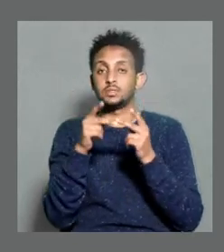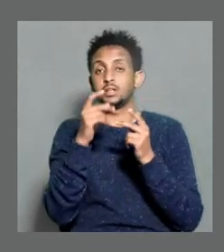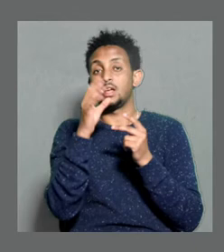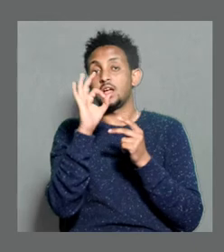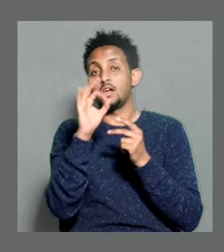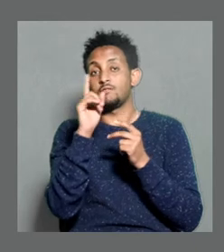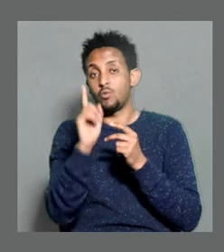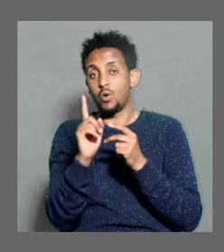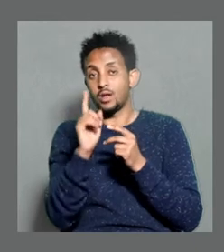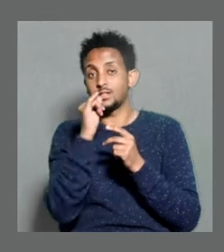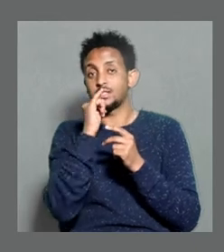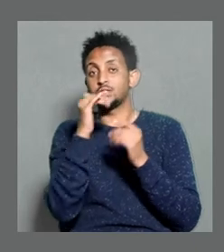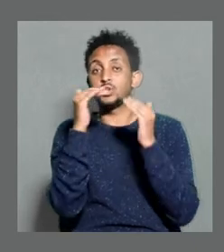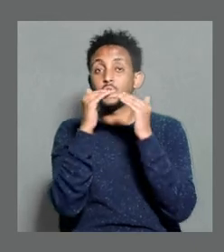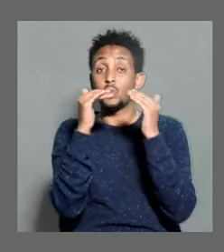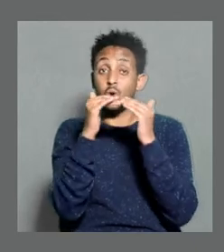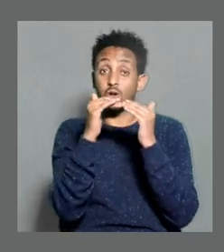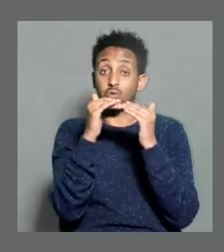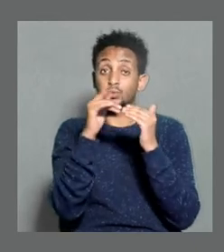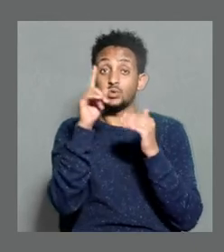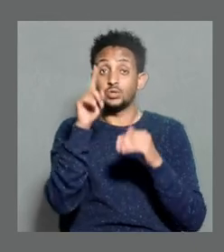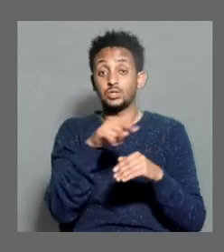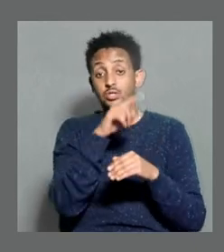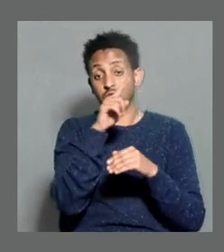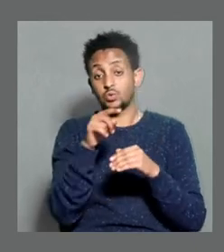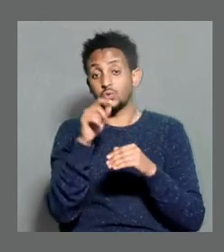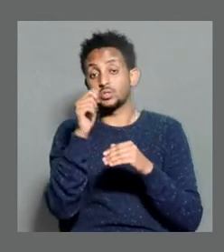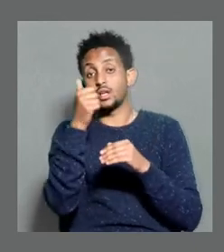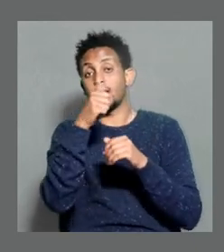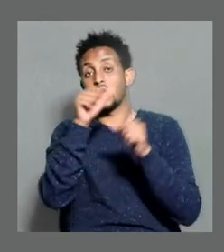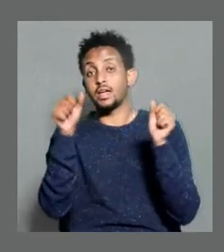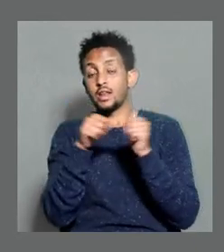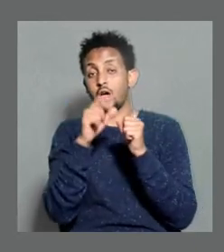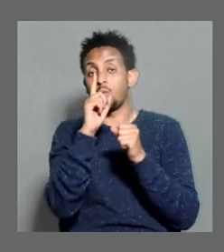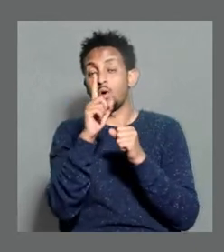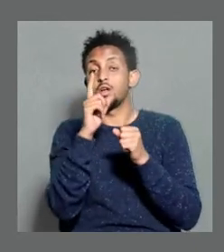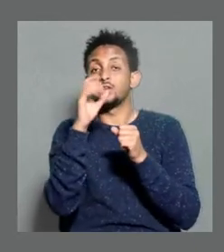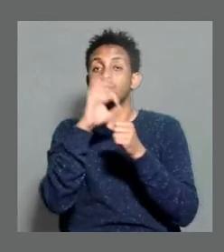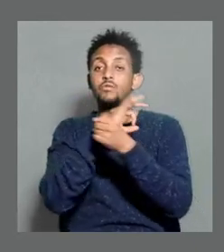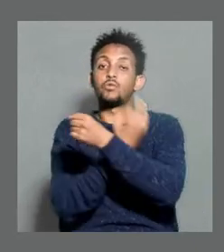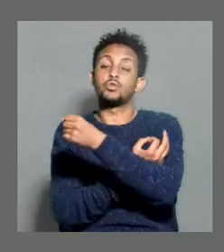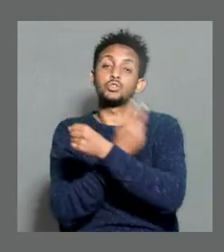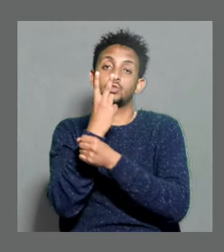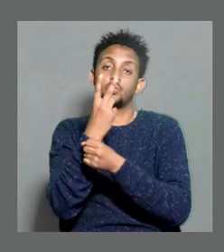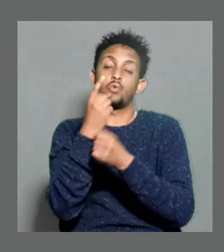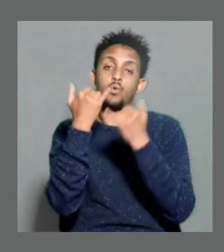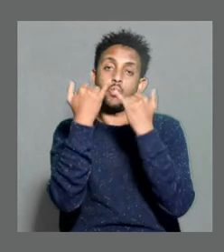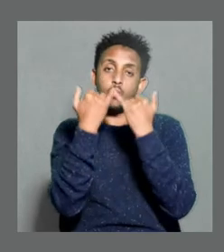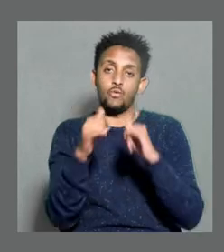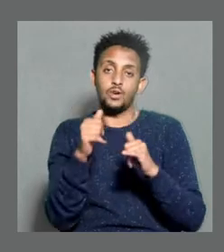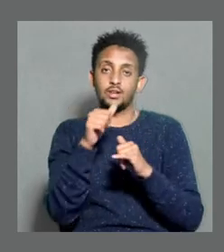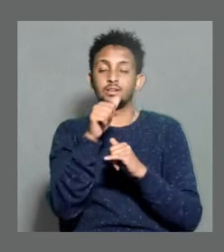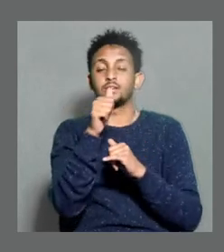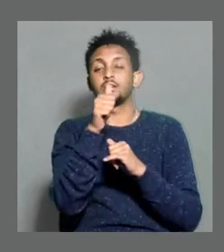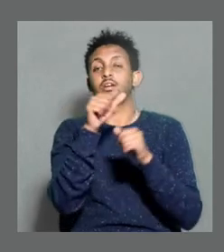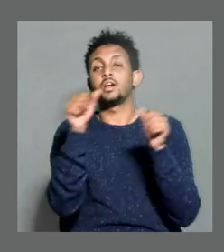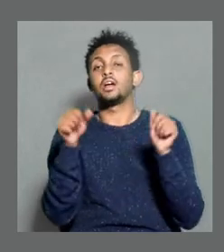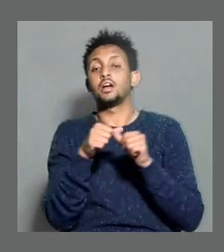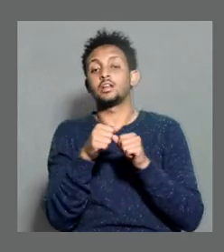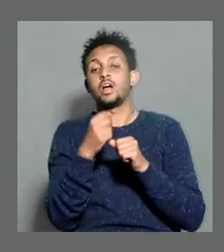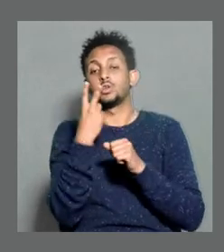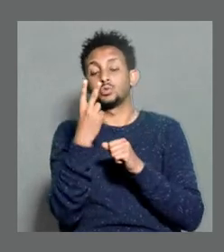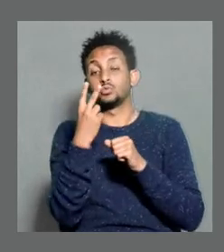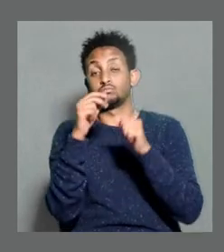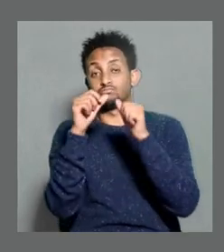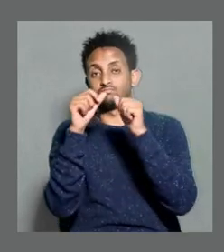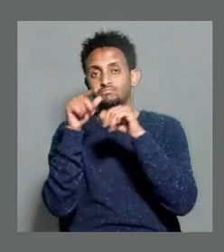F1 is equal to, when you crisscross, area 1 times force 2 over area 2. Actually, the force